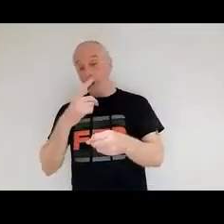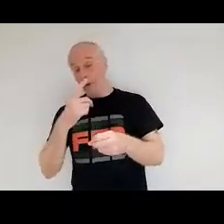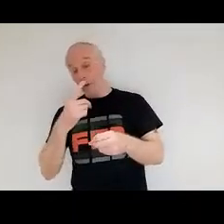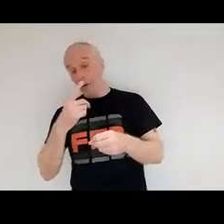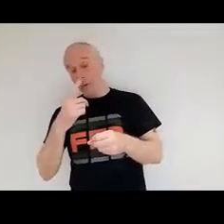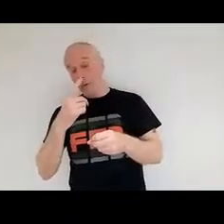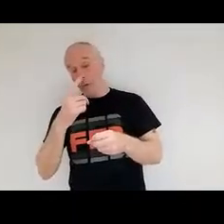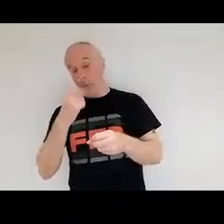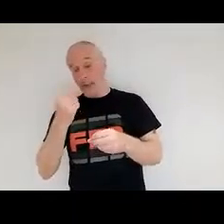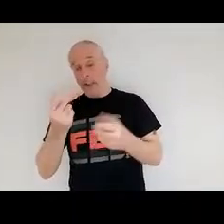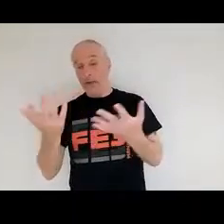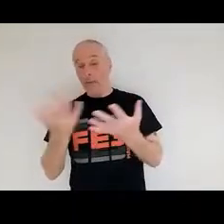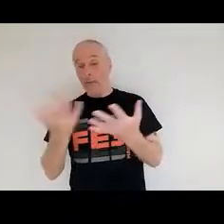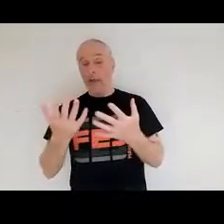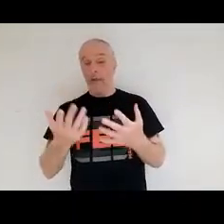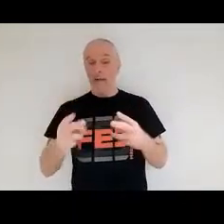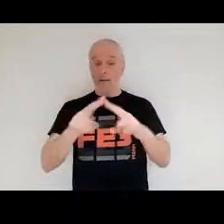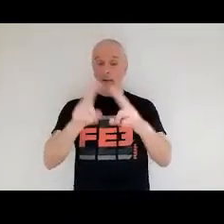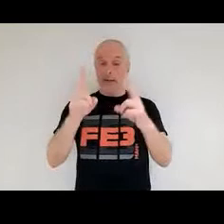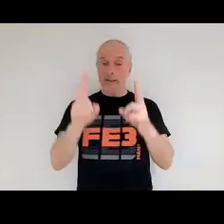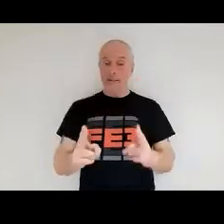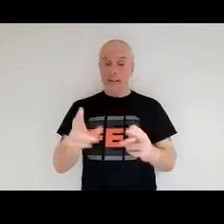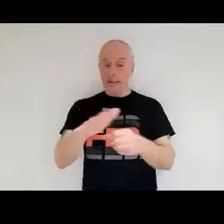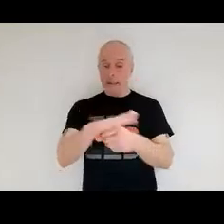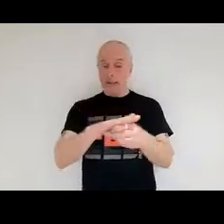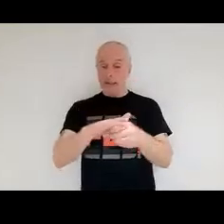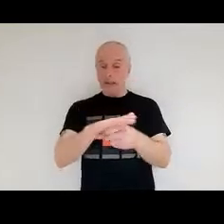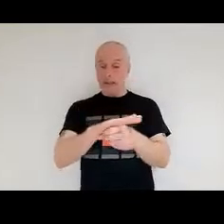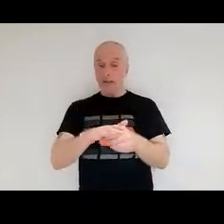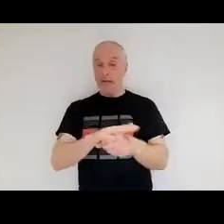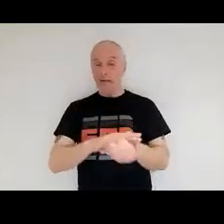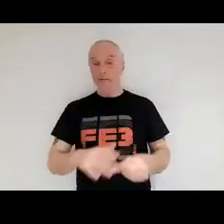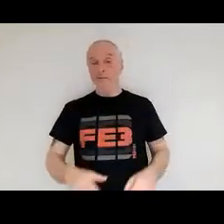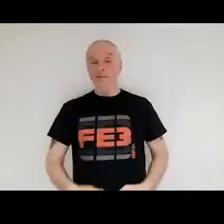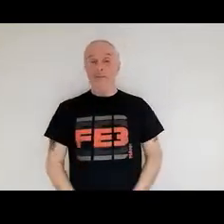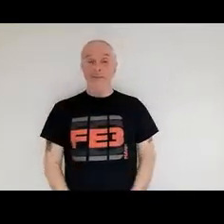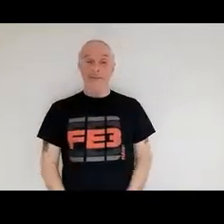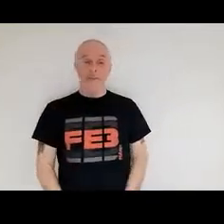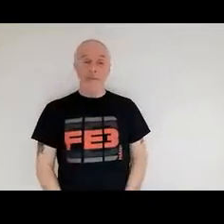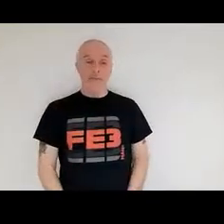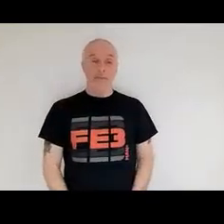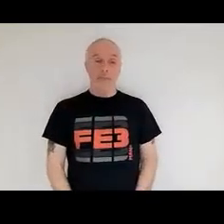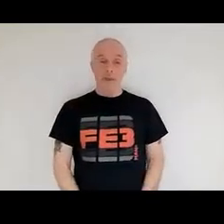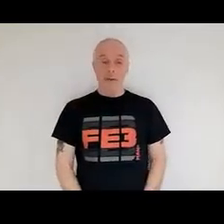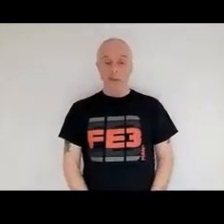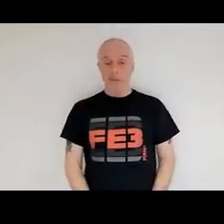in domestic settings and sort of like commercial settings.